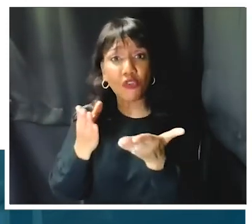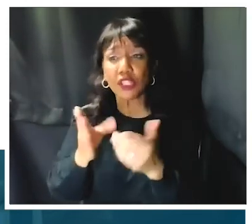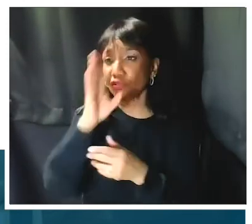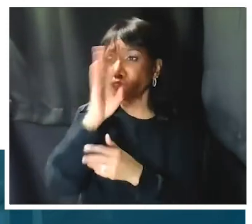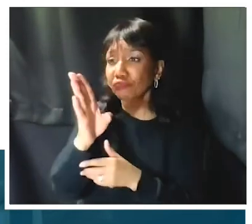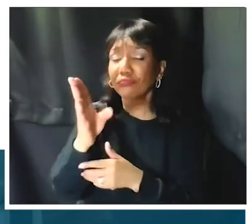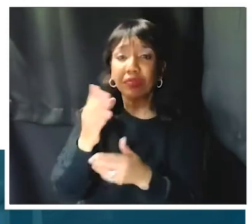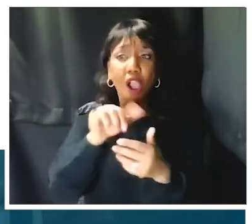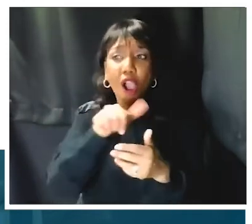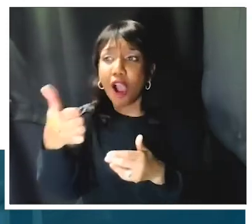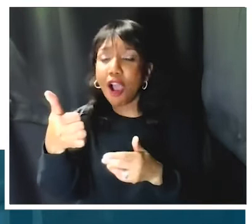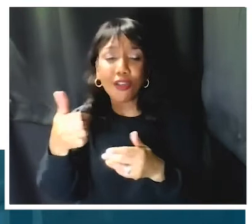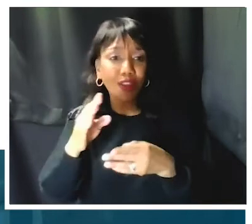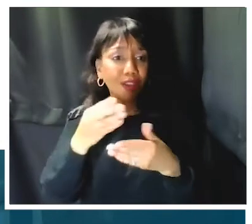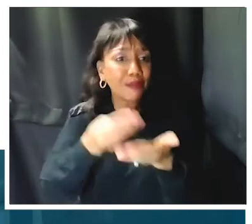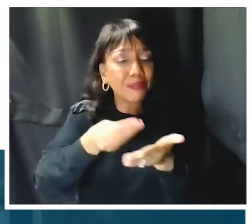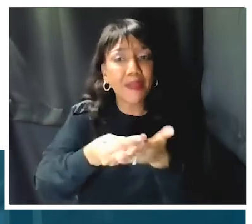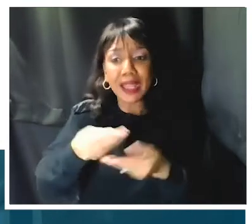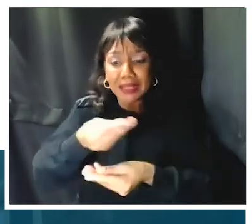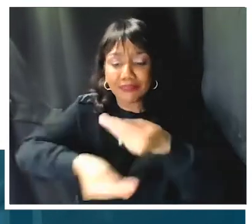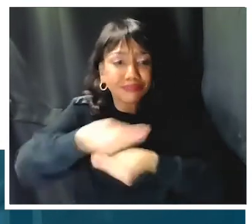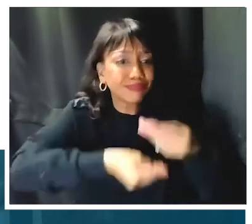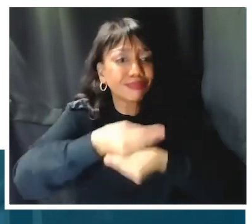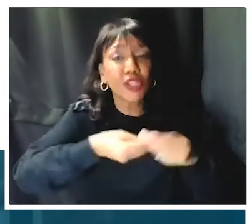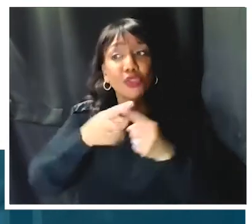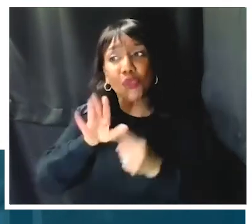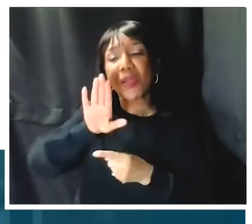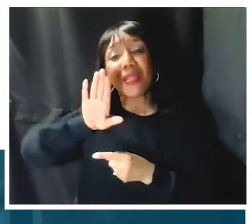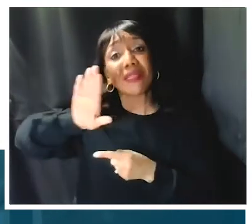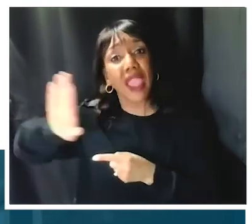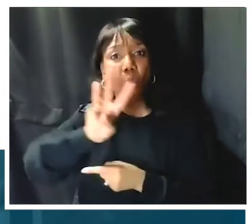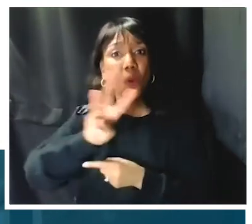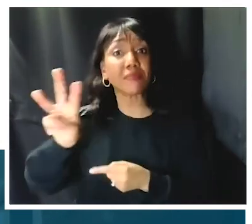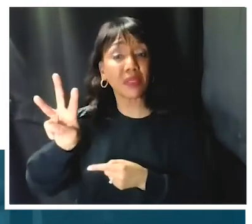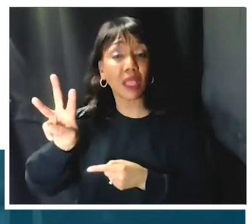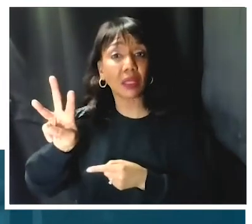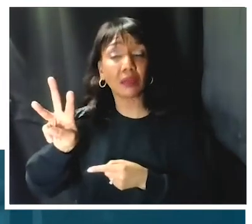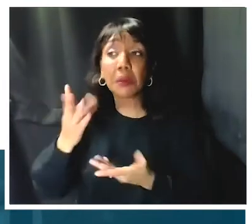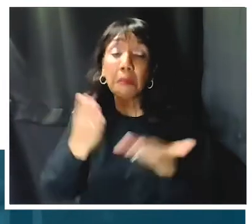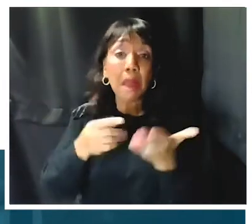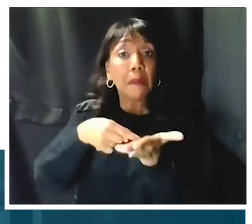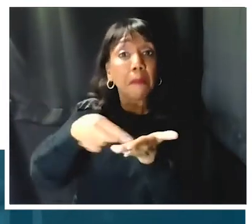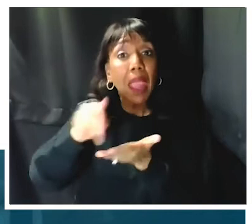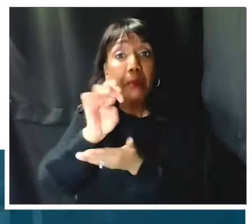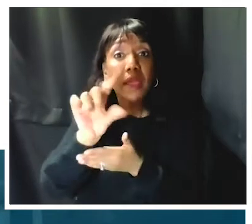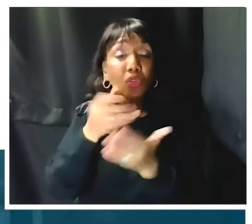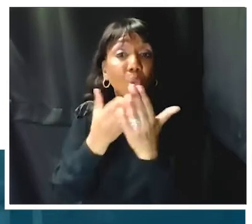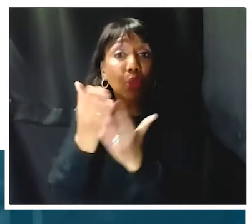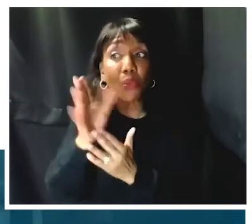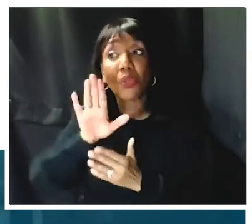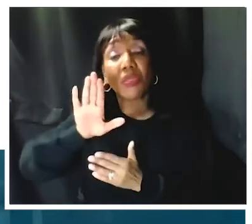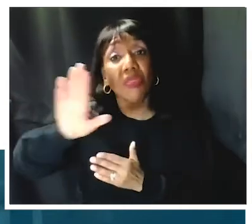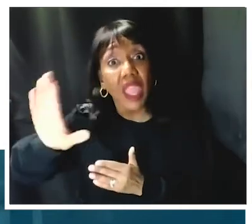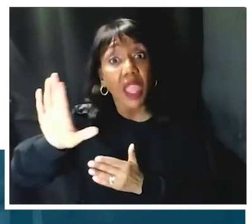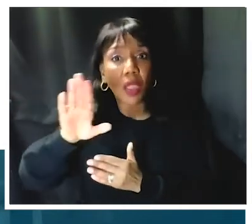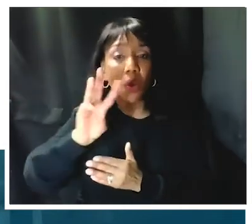range of other financial transactions through the financial institution's website, such as paying your bills through your bank's